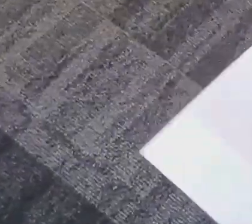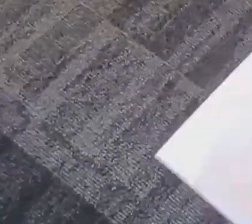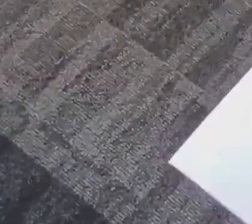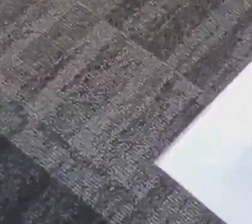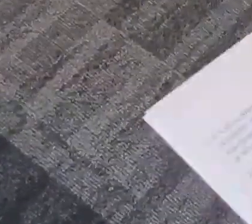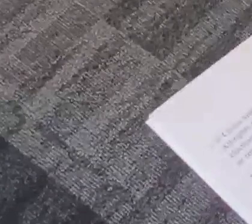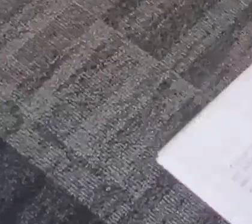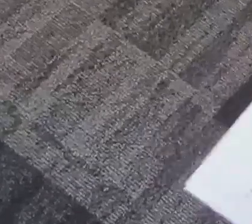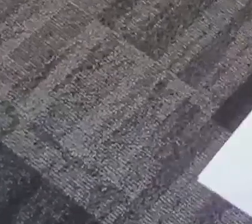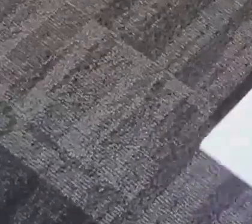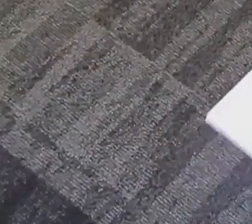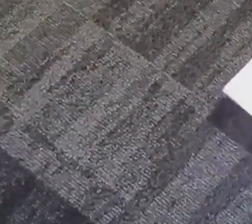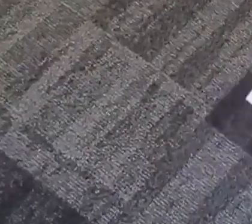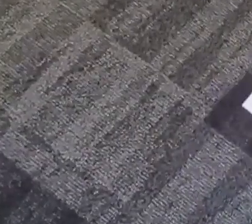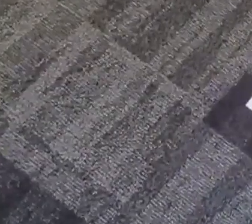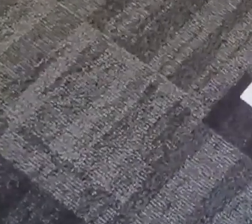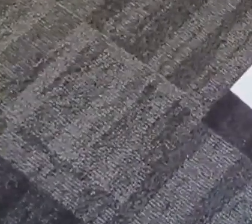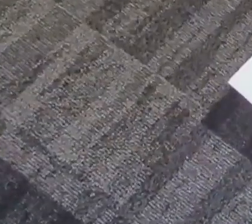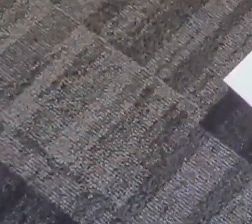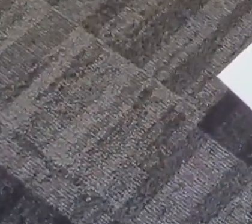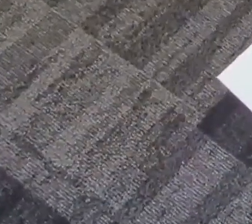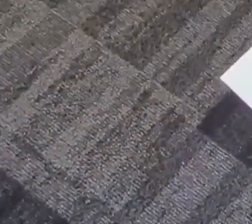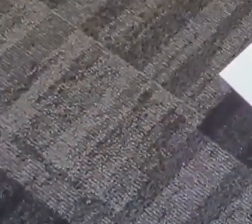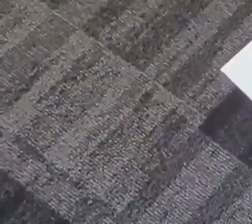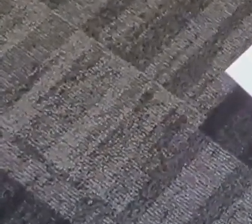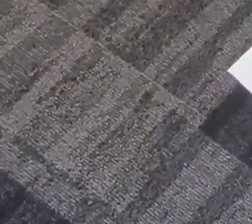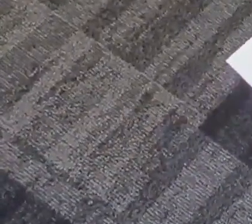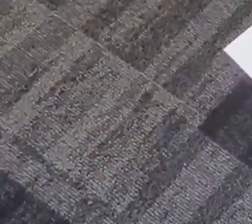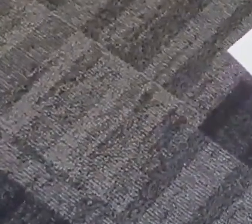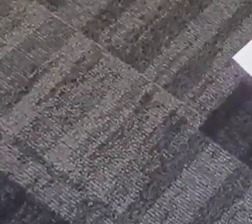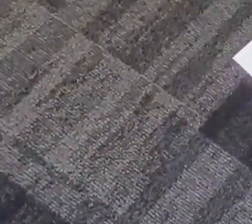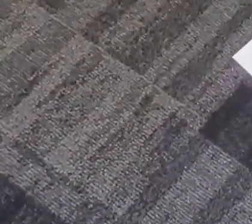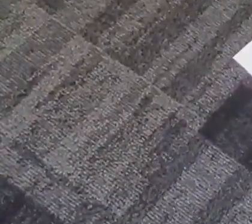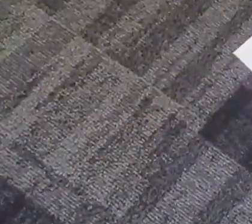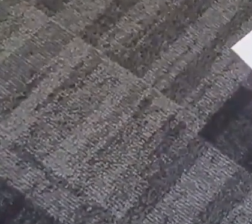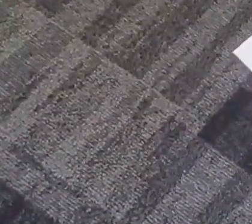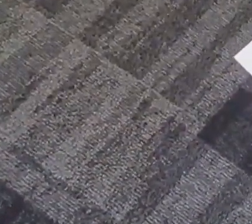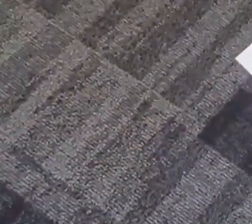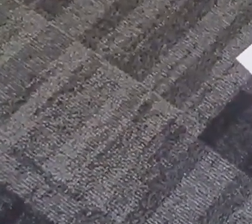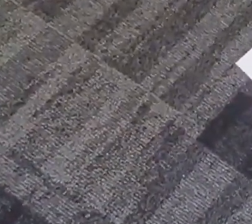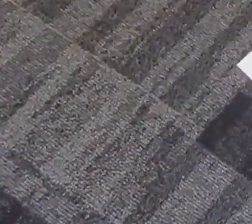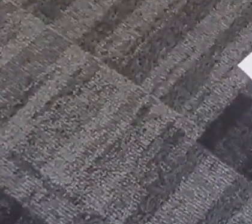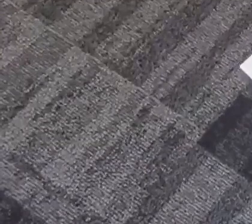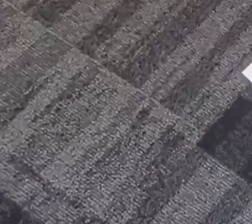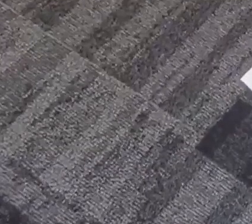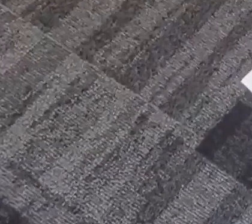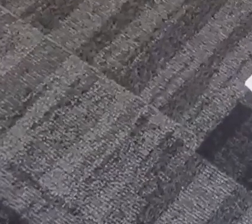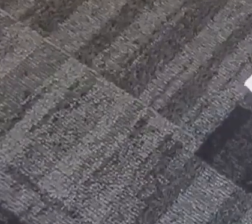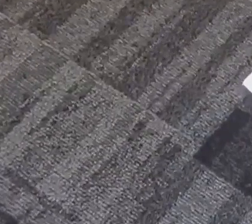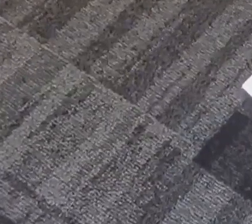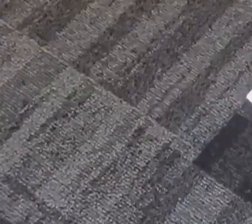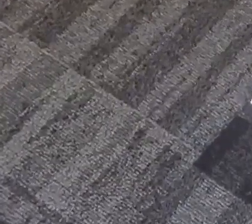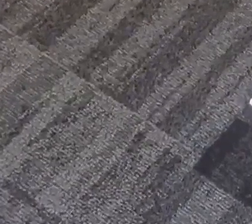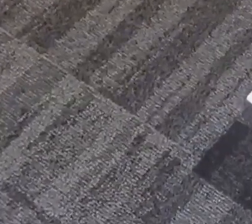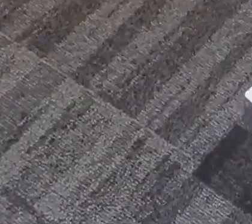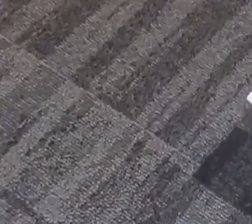children everywhere, you are beautiful, you are smart, you are kind, You are good, you are brave, you are